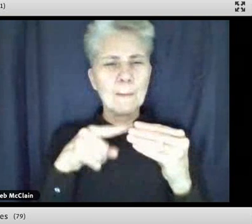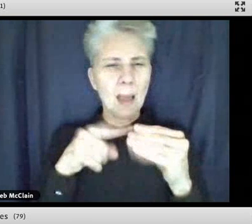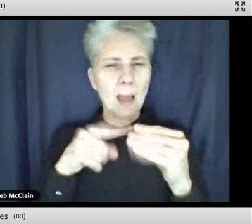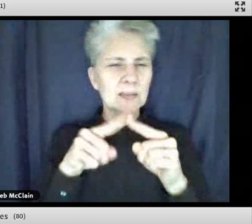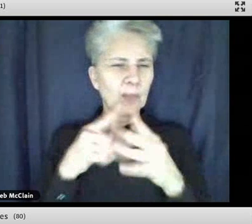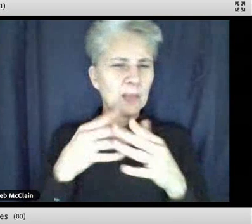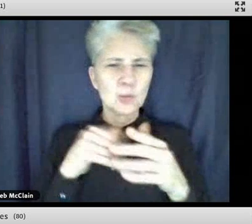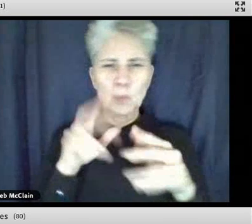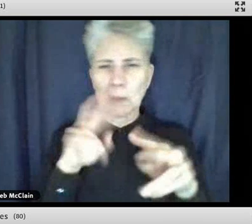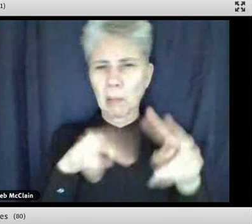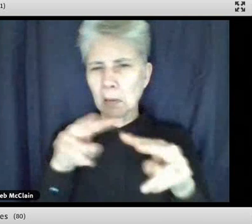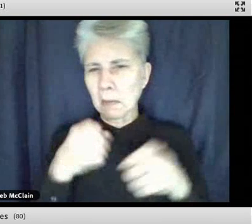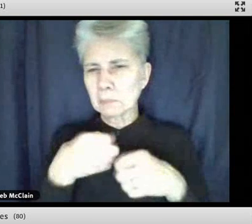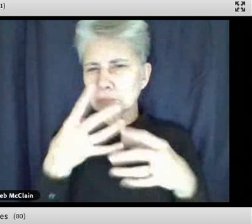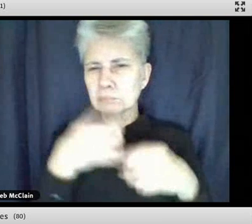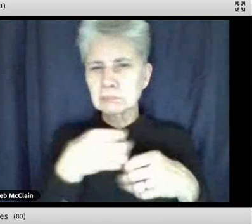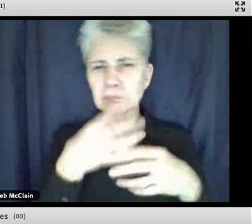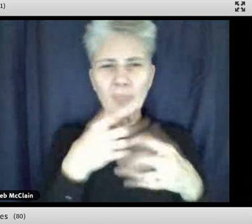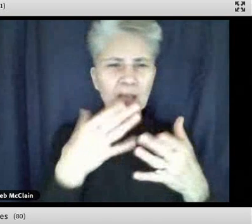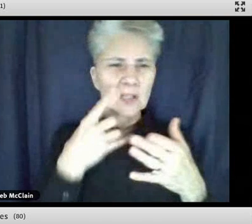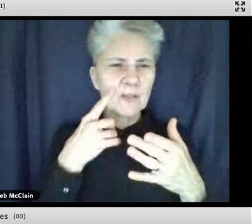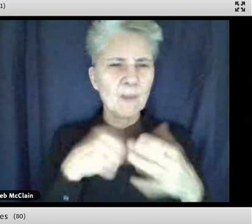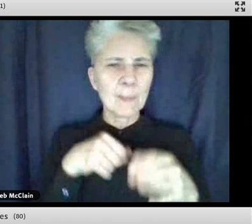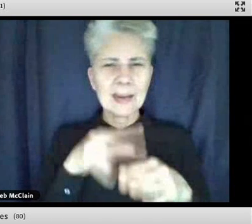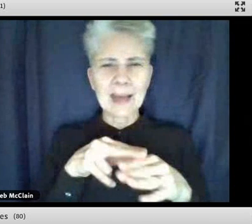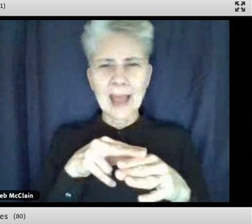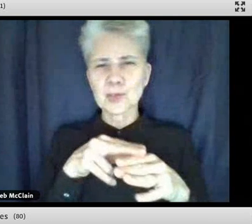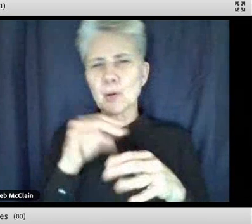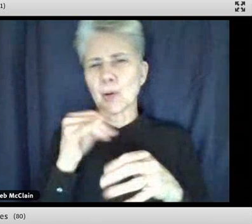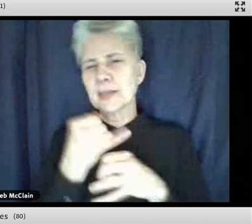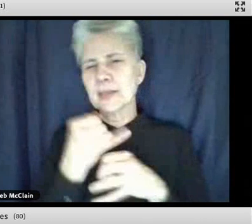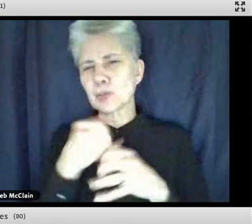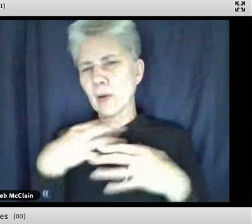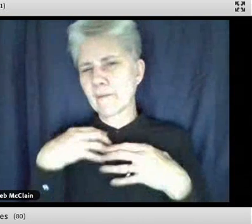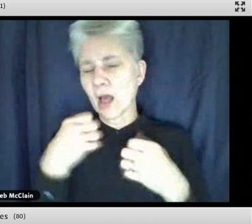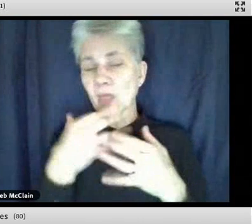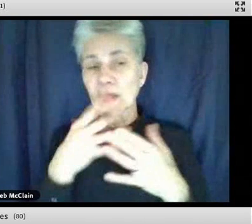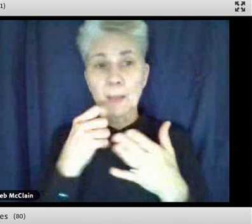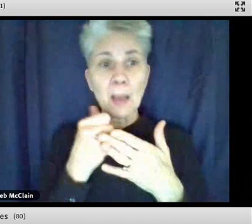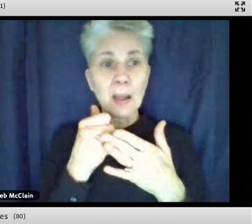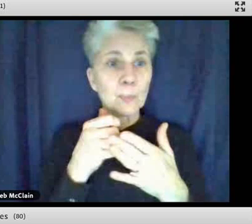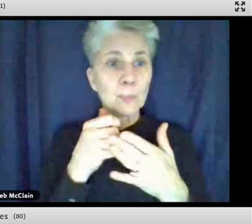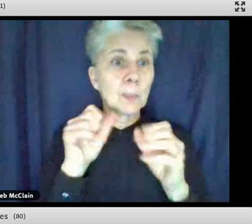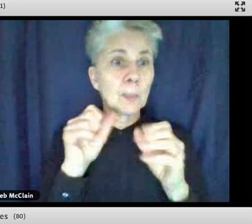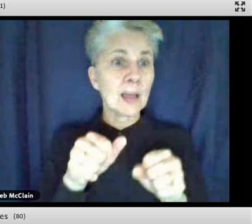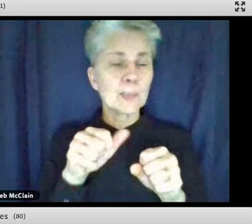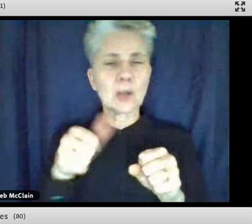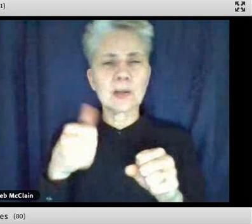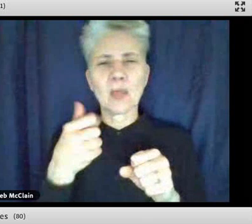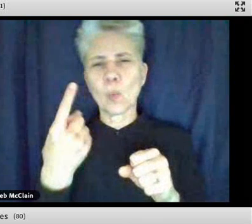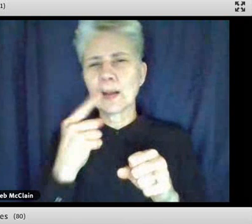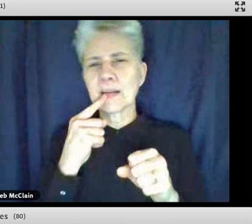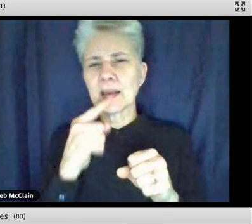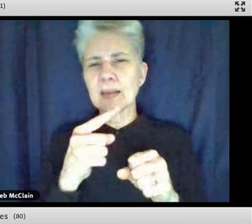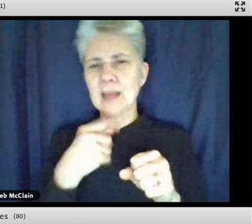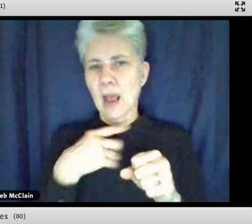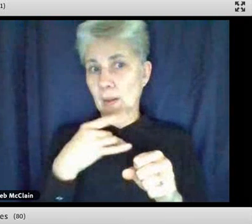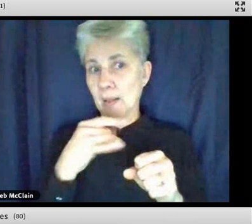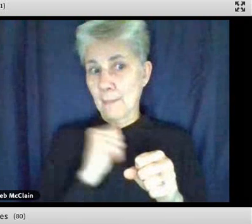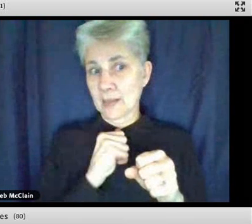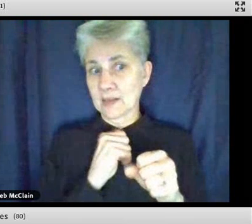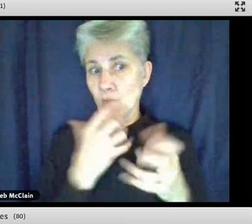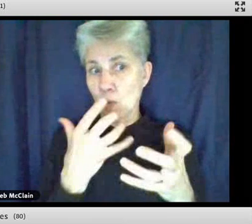Health, things that might help you. Another one is that I really liked was the pandemic preparedness. You guys have probably seen